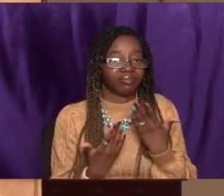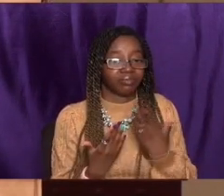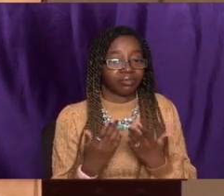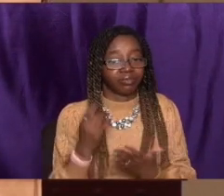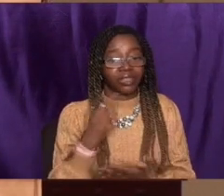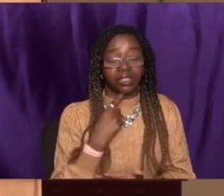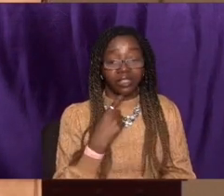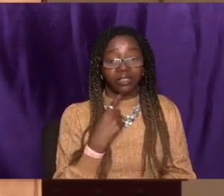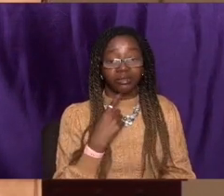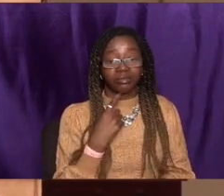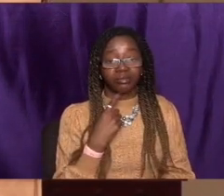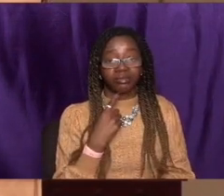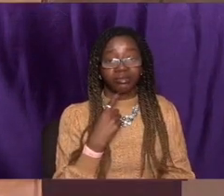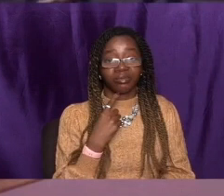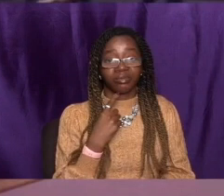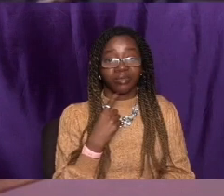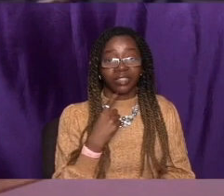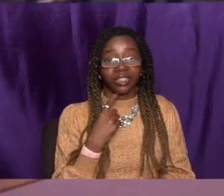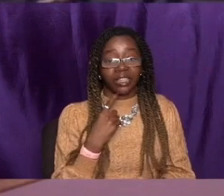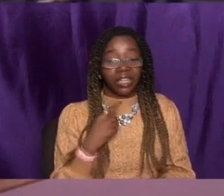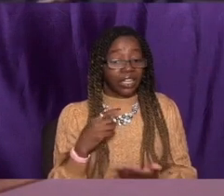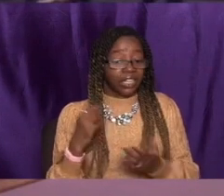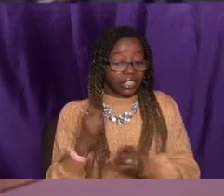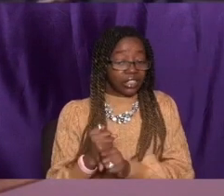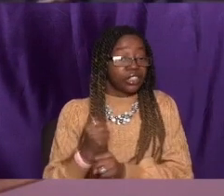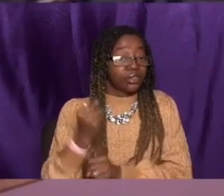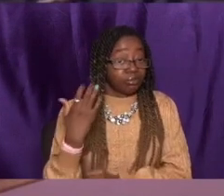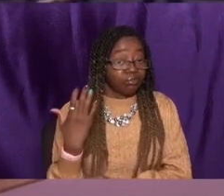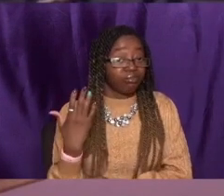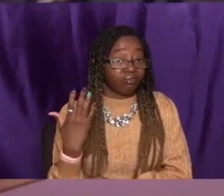Moses said, well, it's a shepherd's staff.